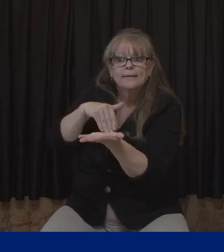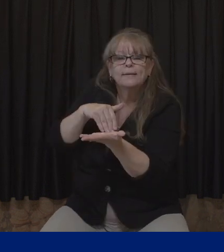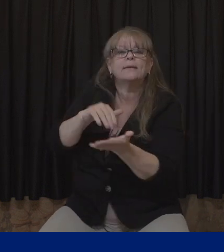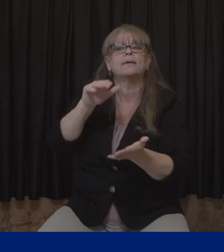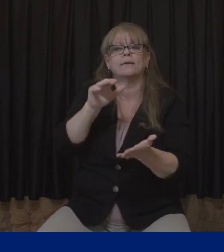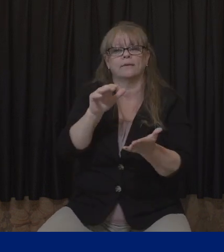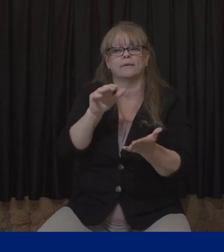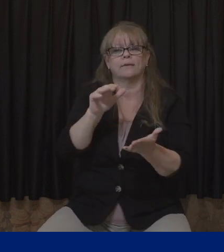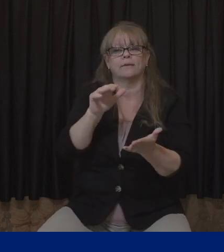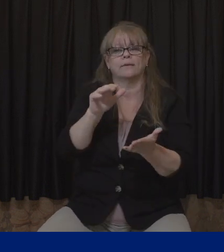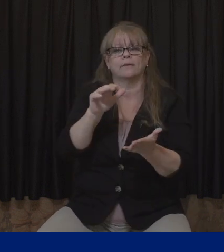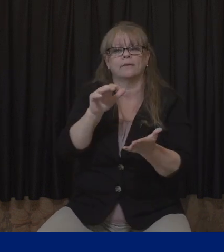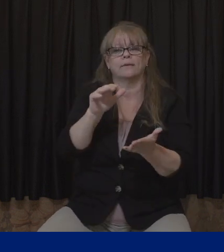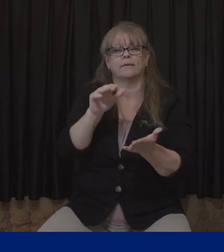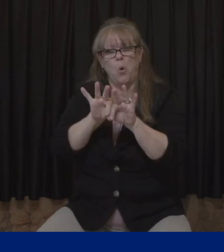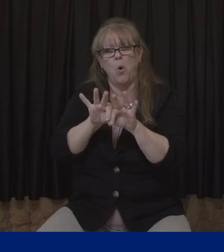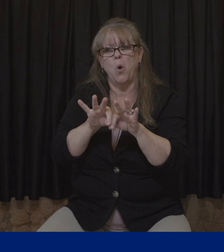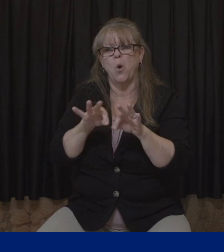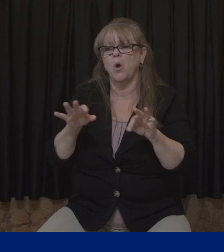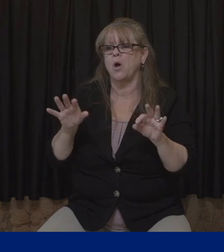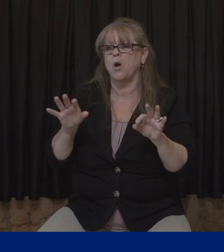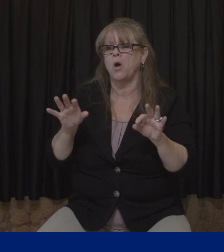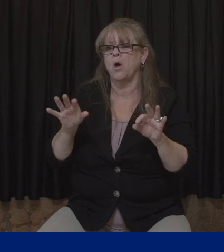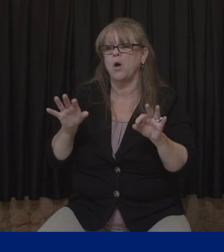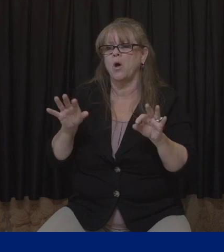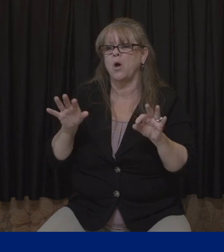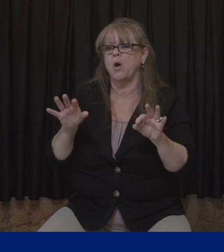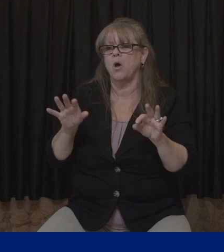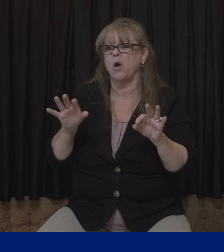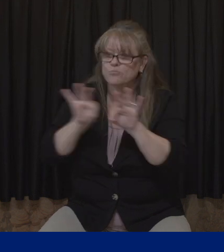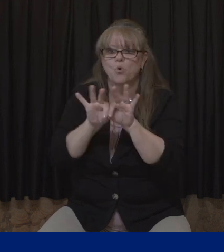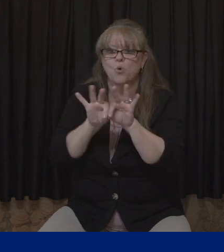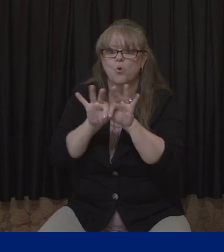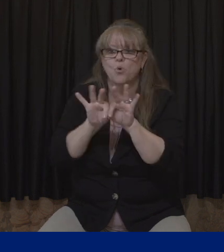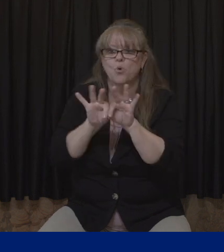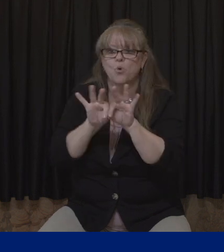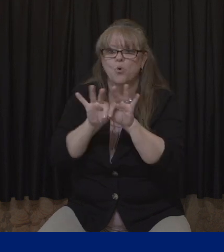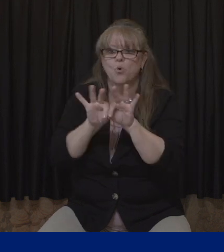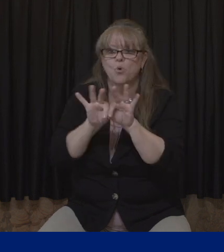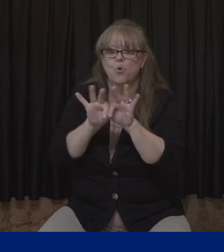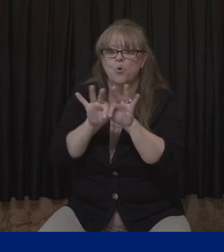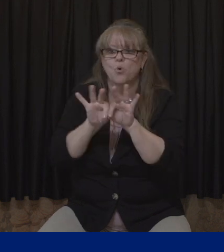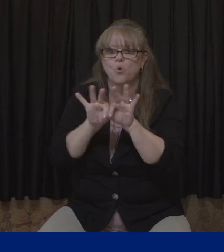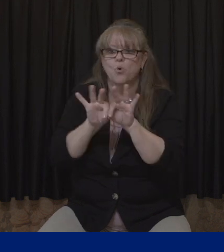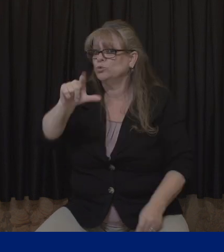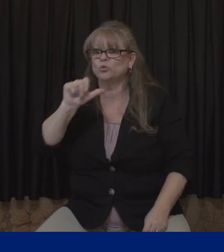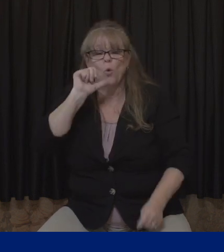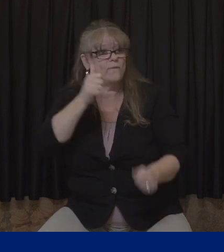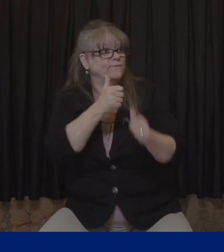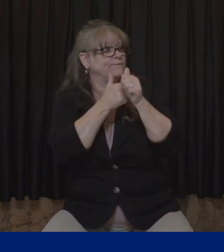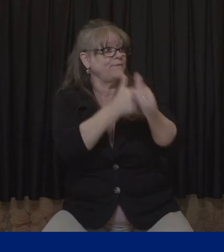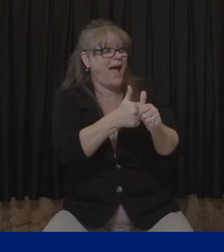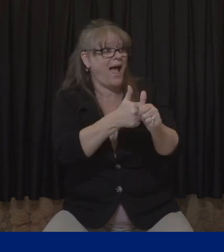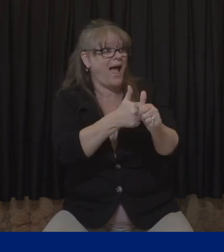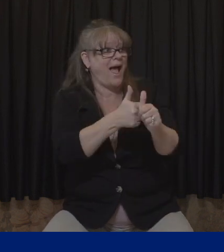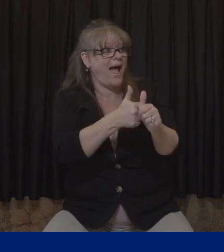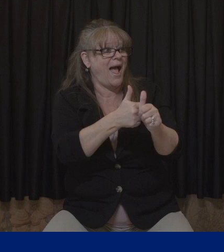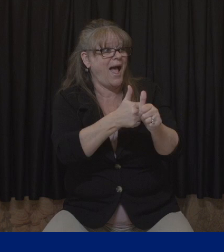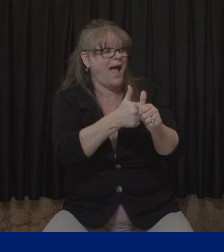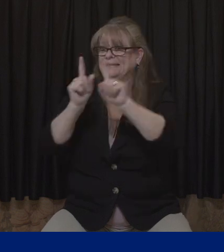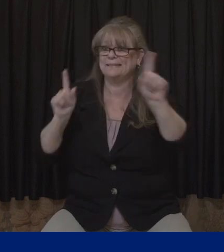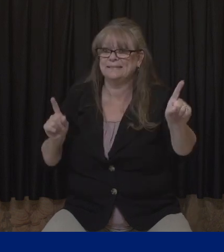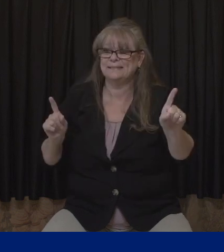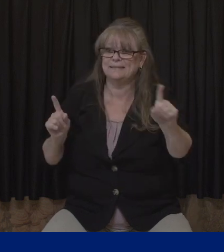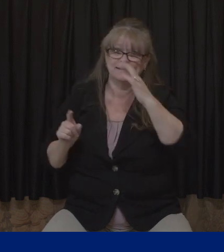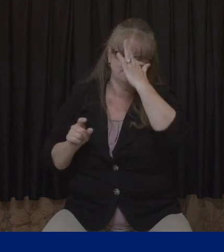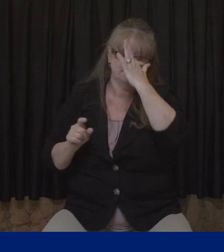nothing if we can't continue and maintain the social distancing needed throughout the month of May. We're going to be watching the data